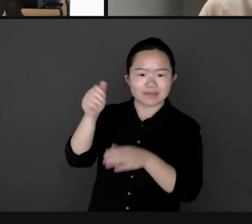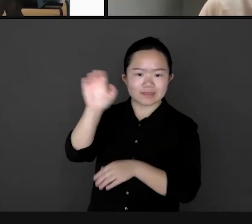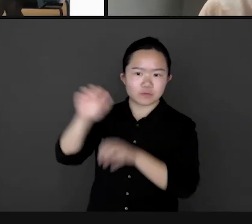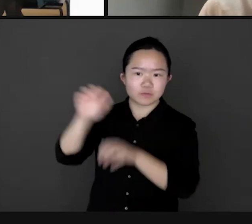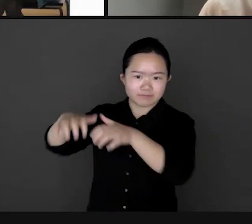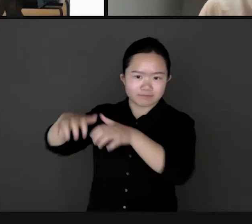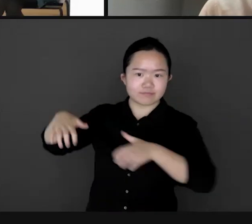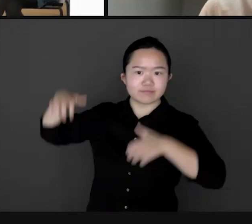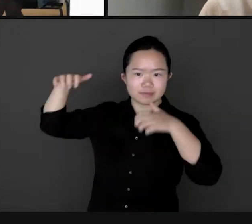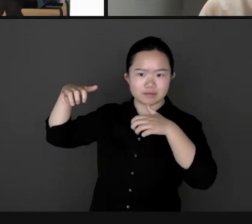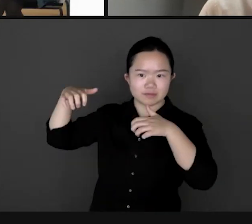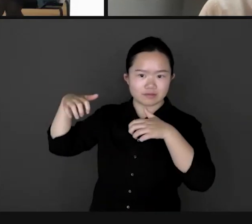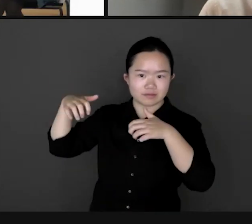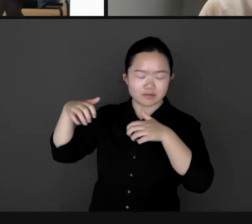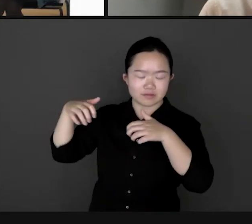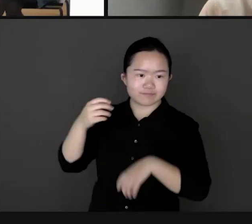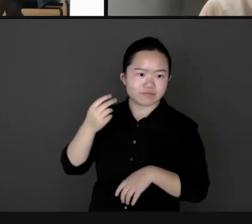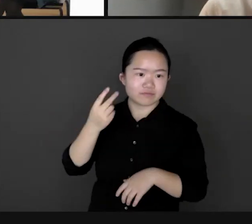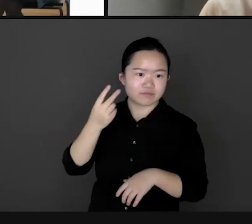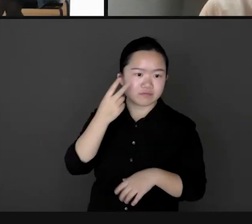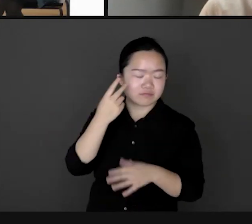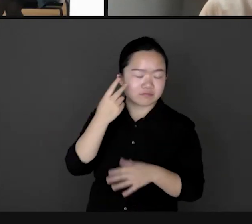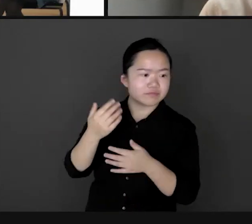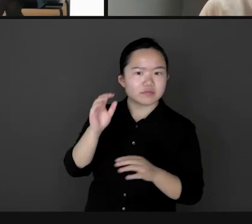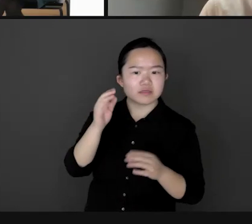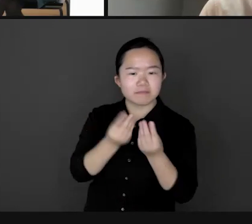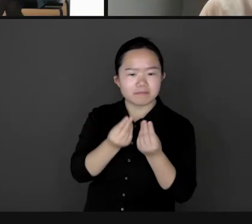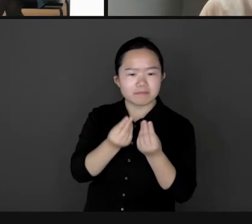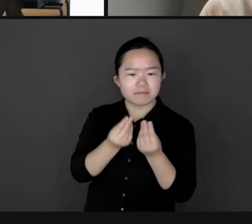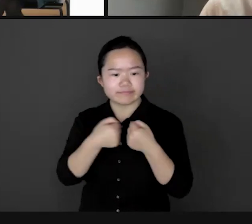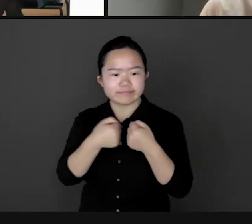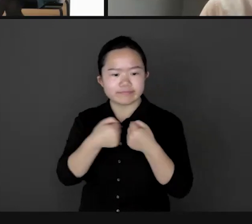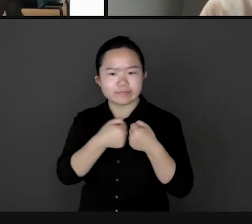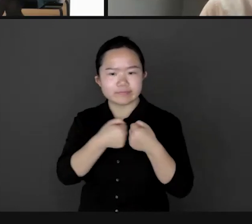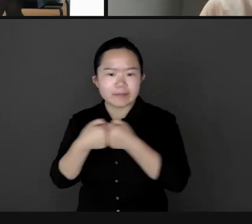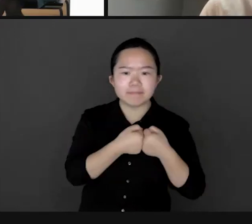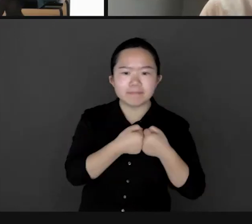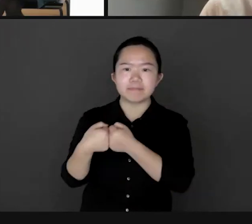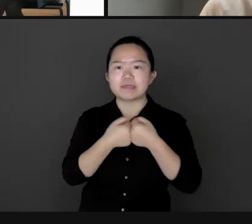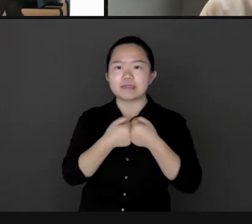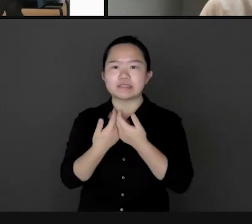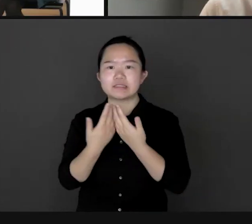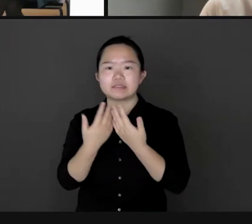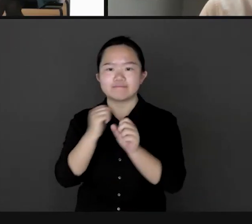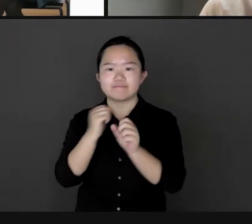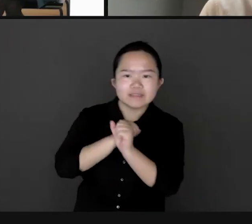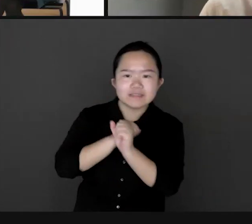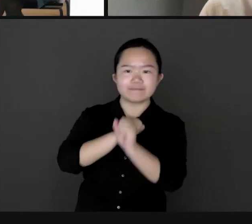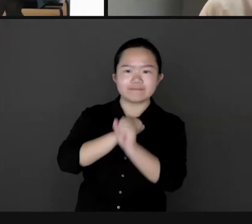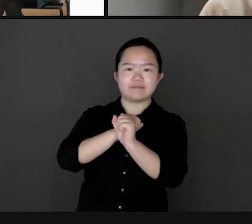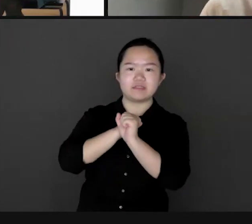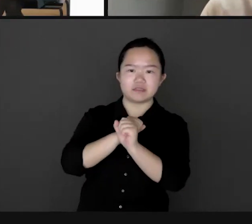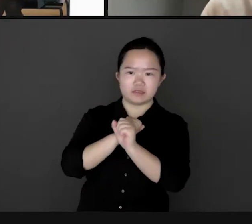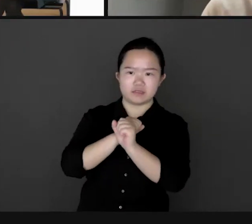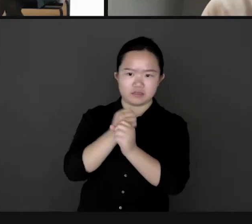well, on defence and on competitiveness, and less on the kind of issues that EDF would generally be working